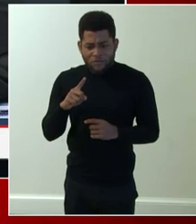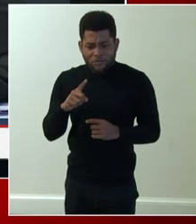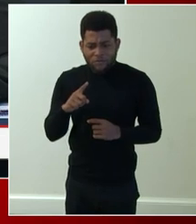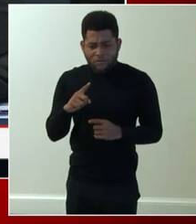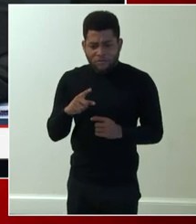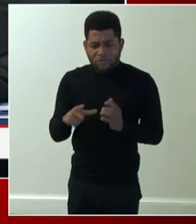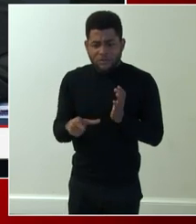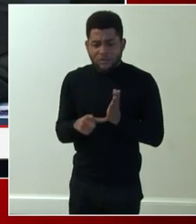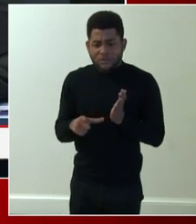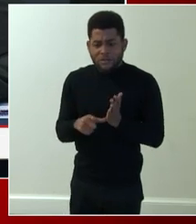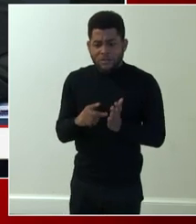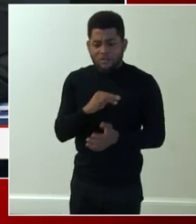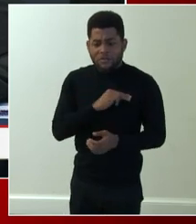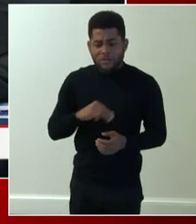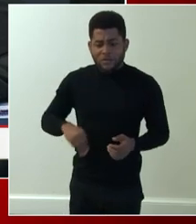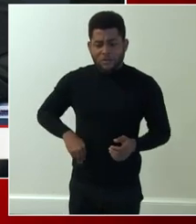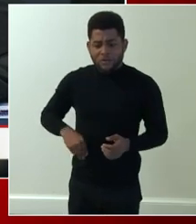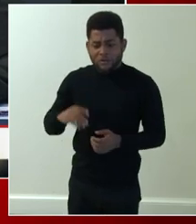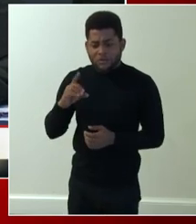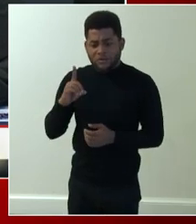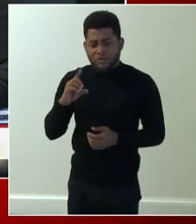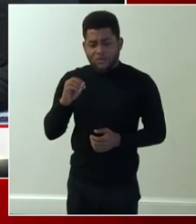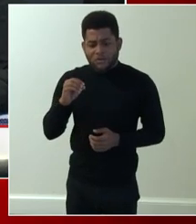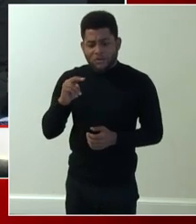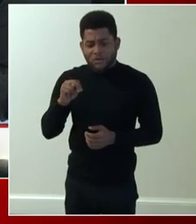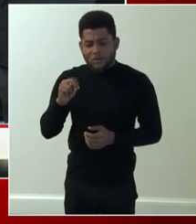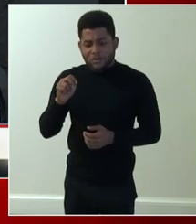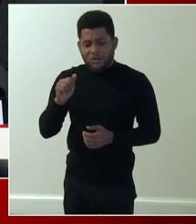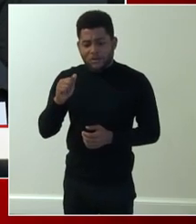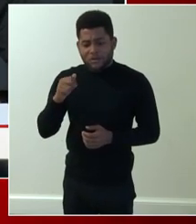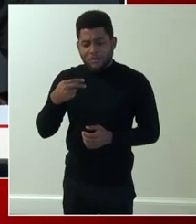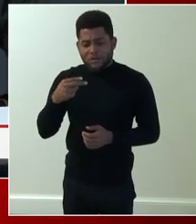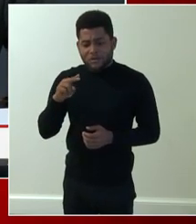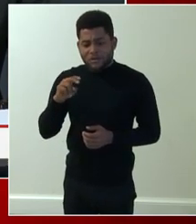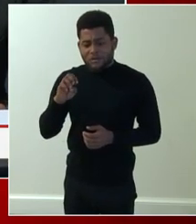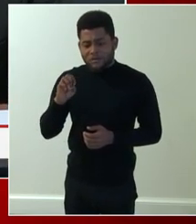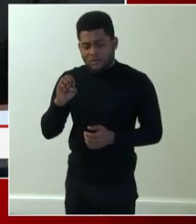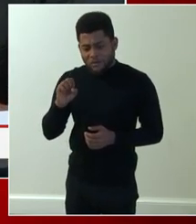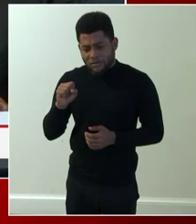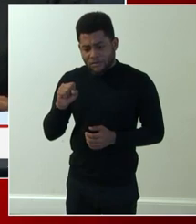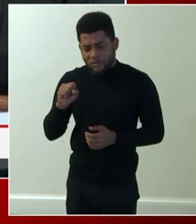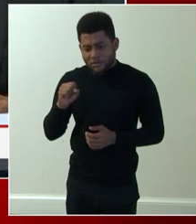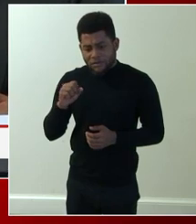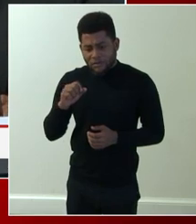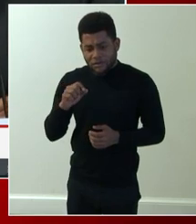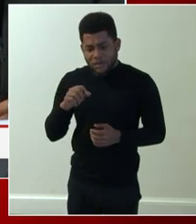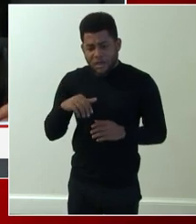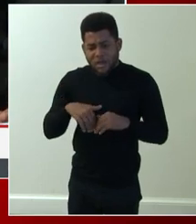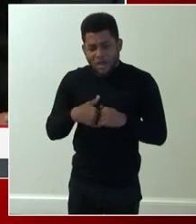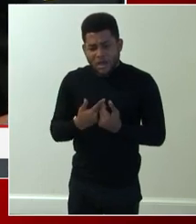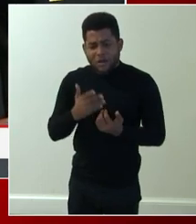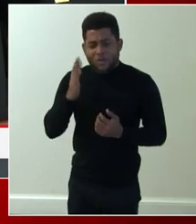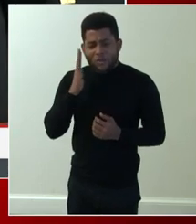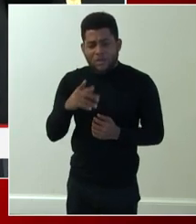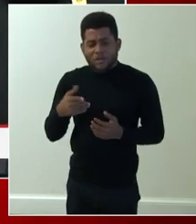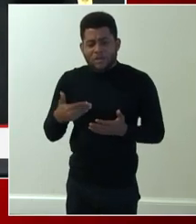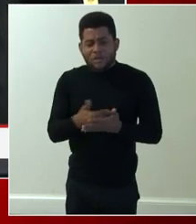the new mandate for government workers affect currently pending religious exemption requests?